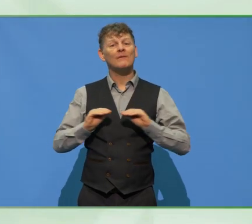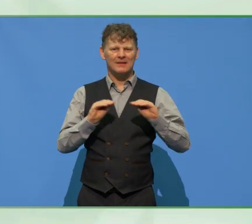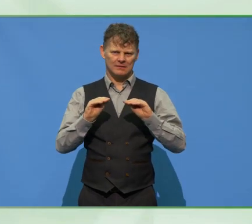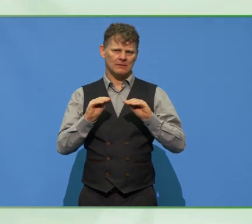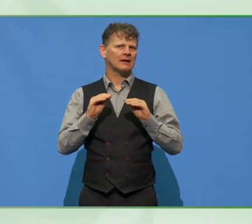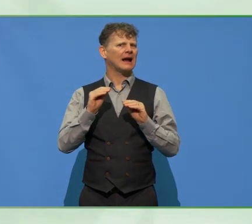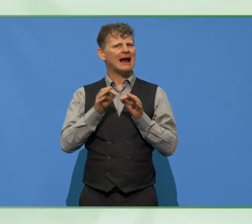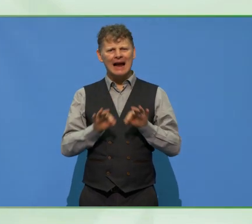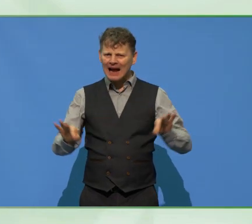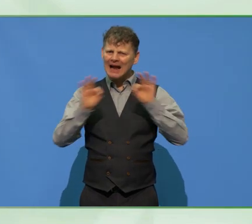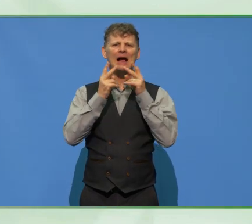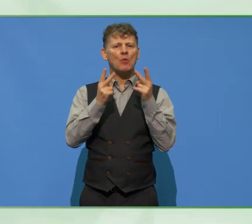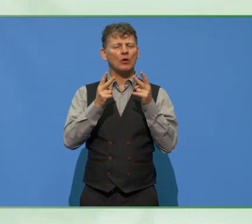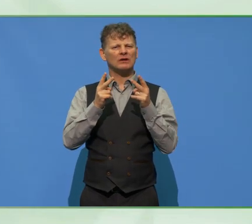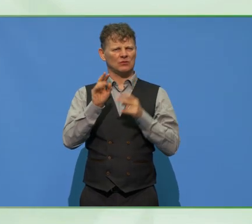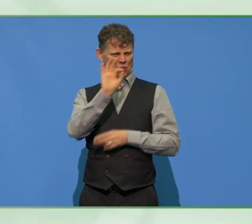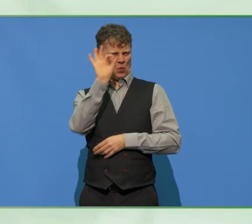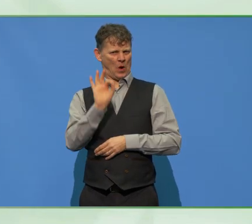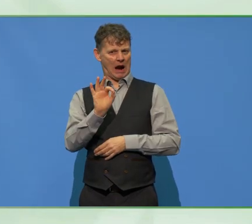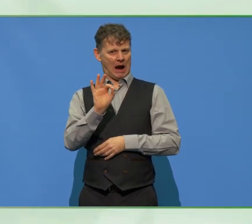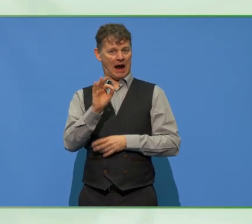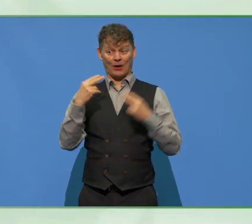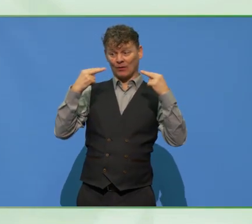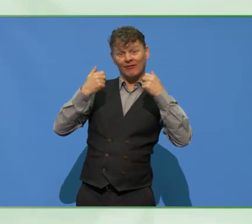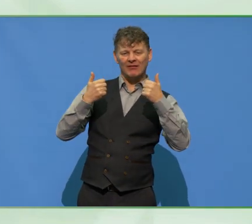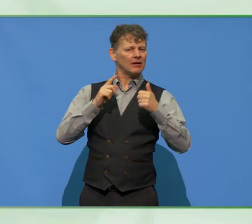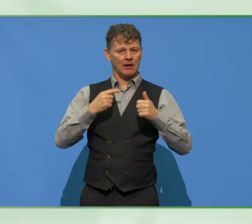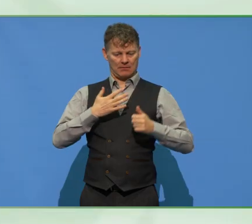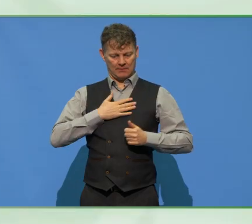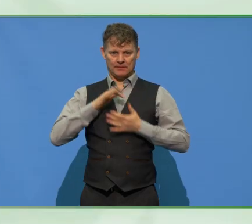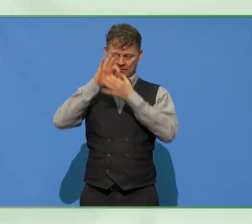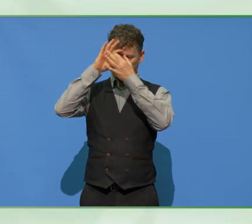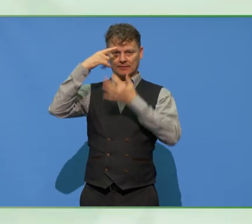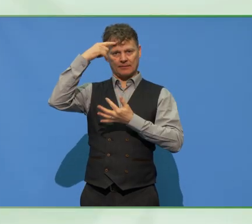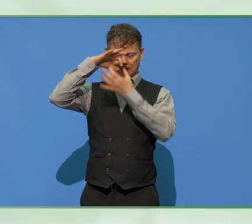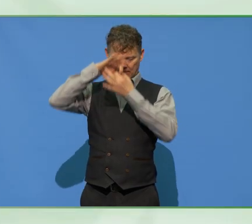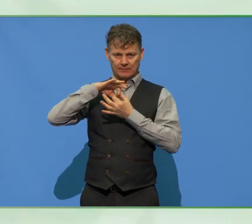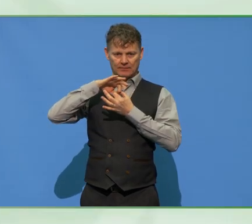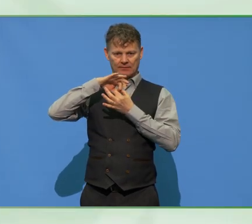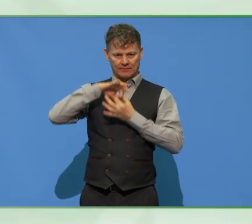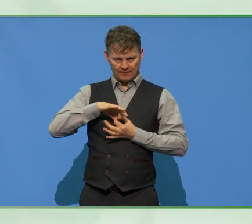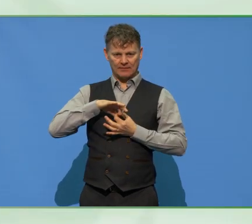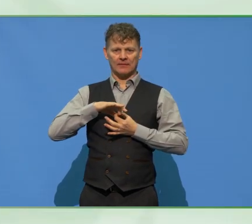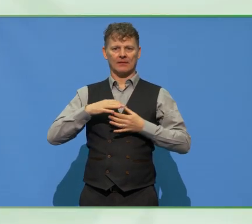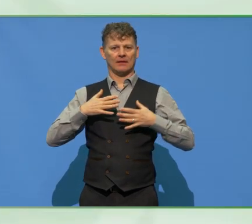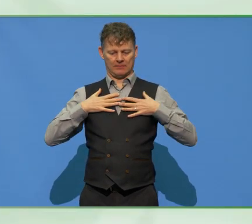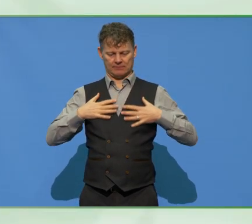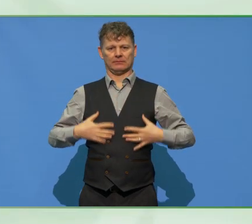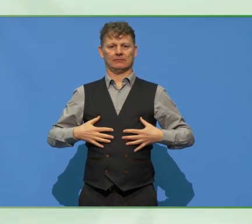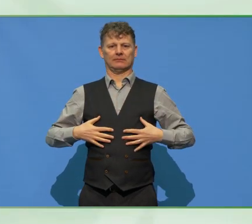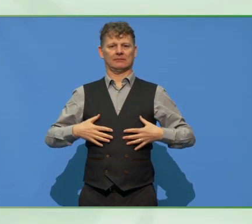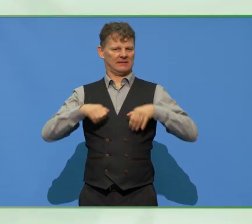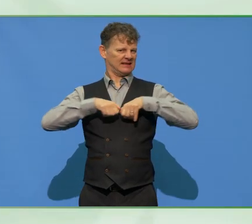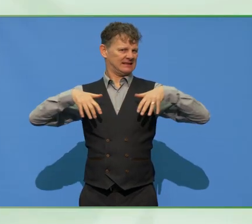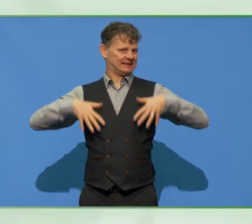connection to myself, to my body, and to my nervous system. And yet, wellness